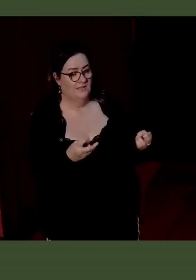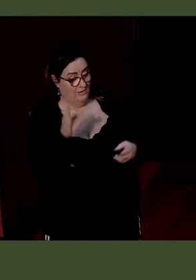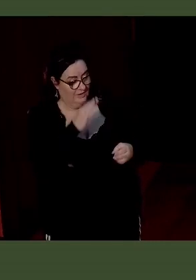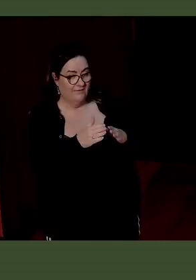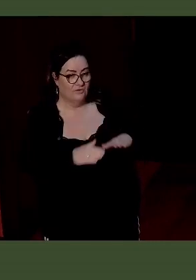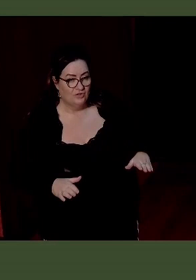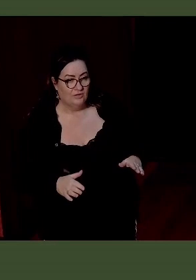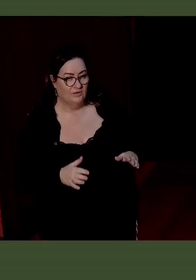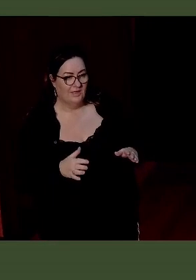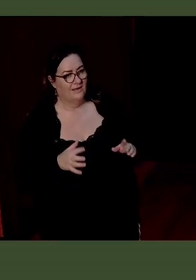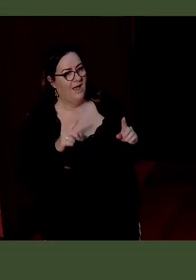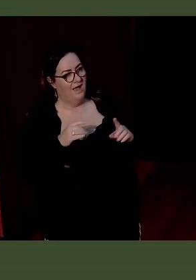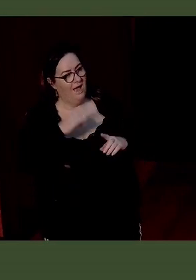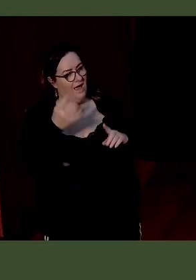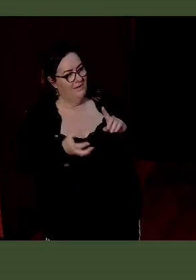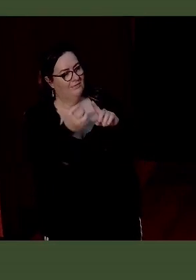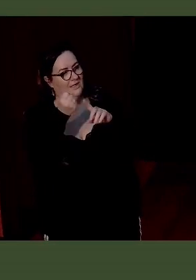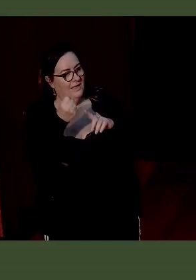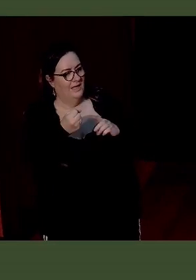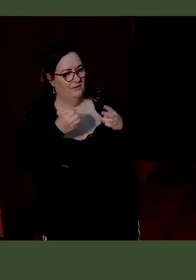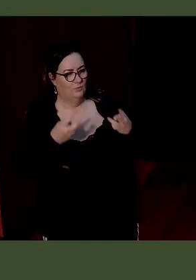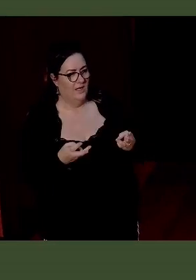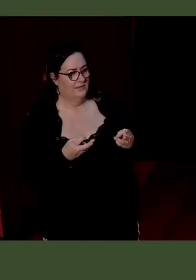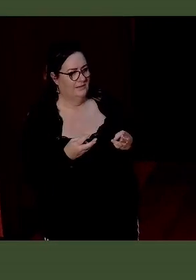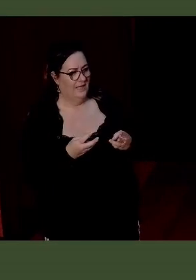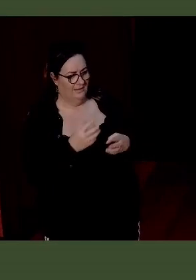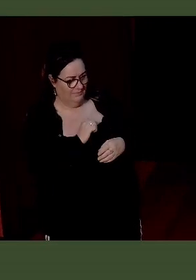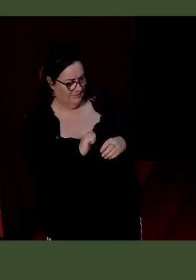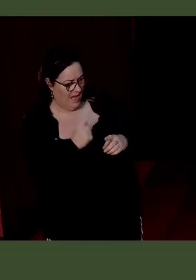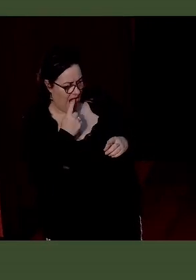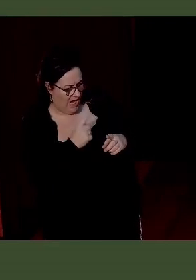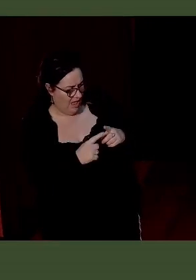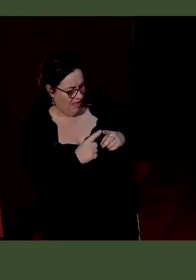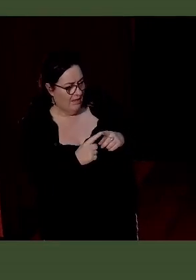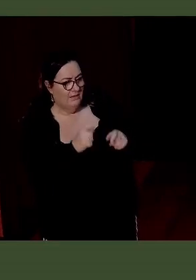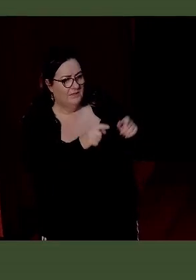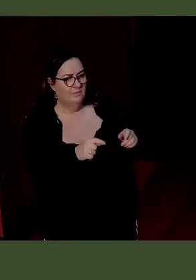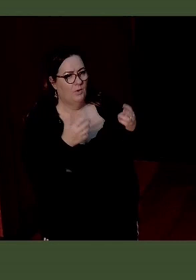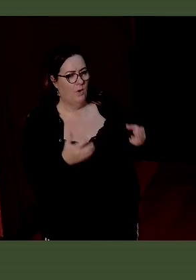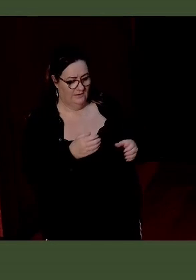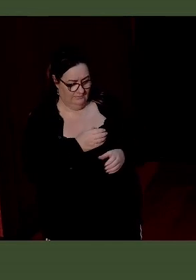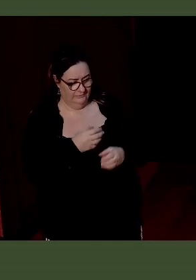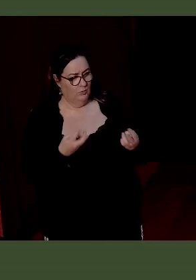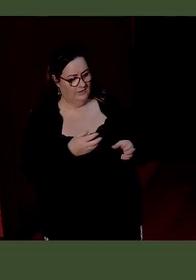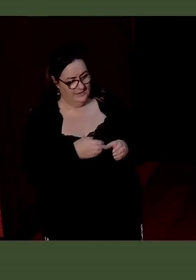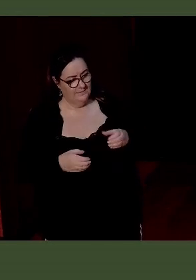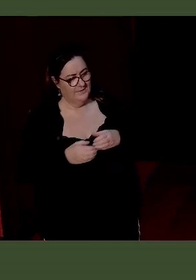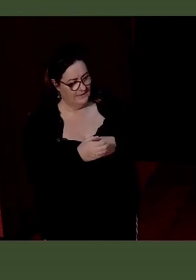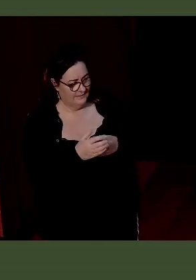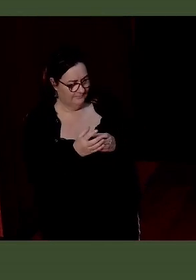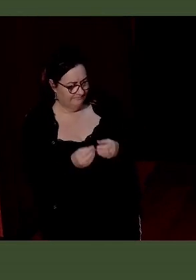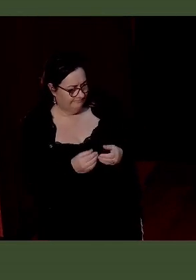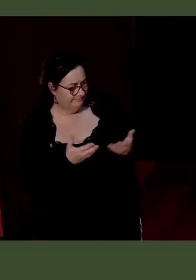and getting rid of the degrading and foreign poor law, replacing it with a sympathetic native scheme